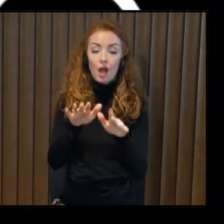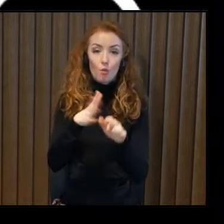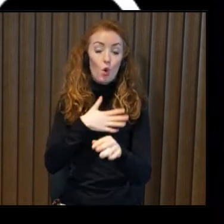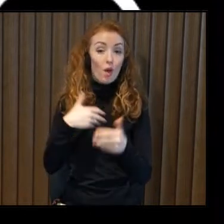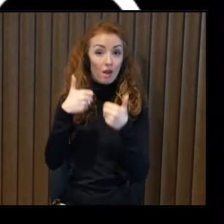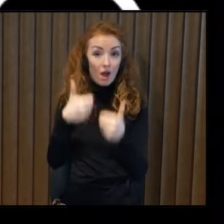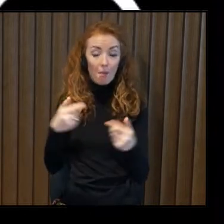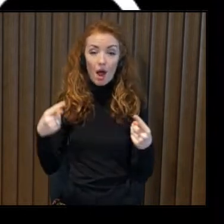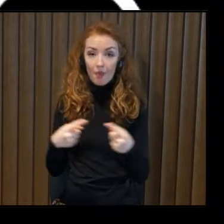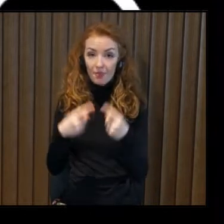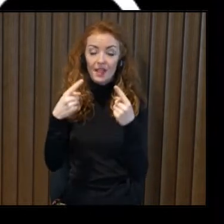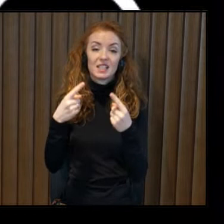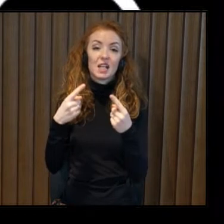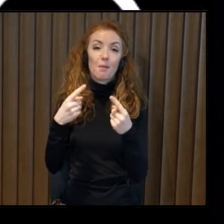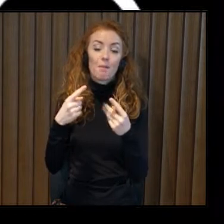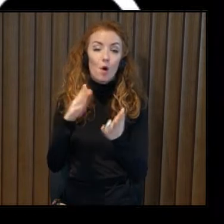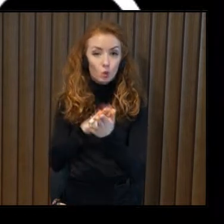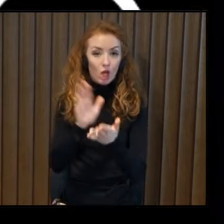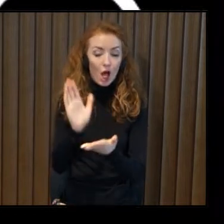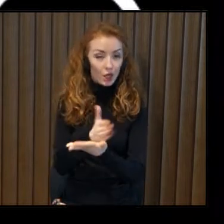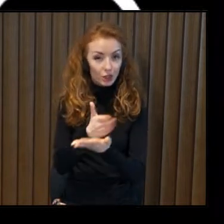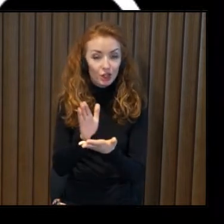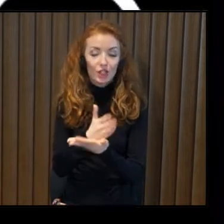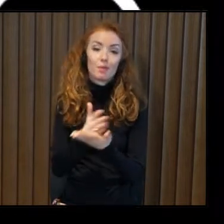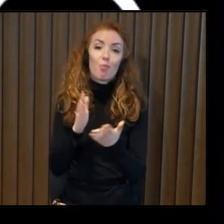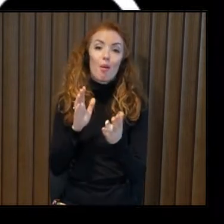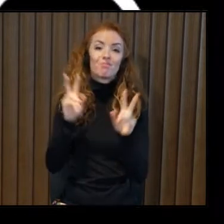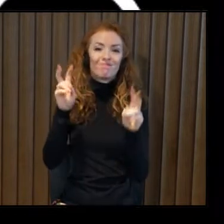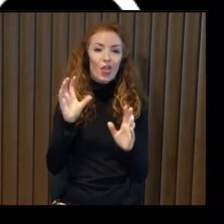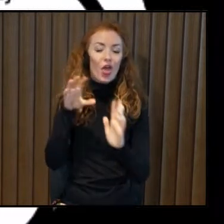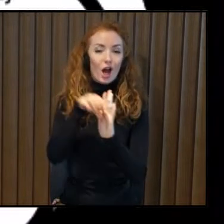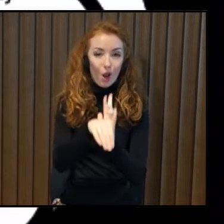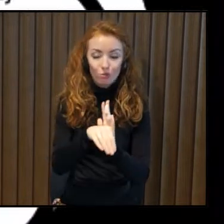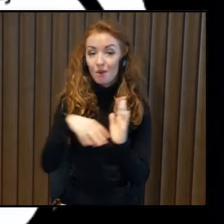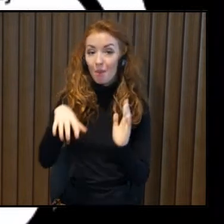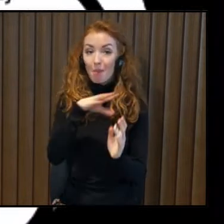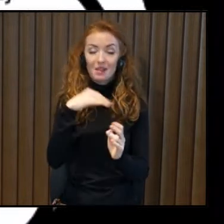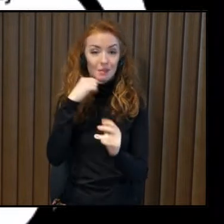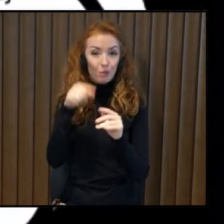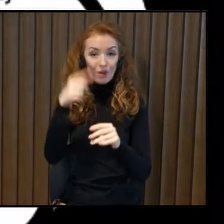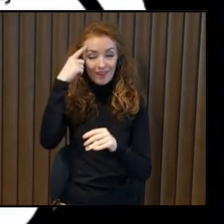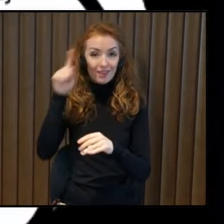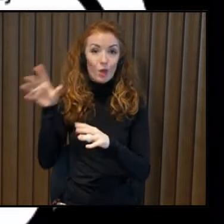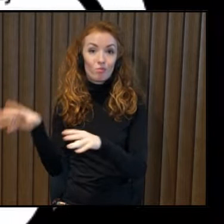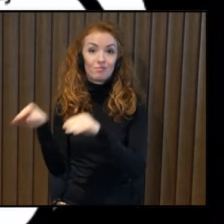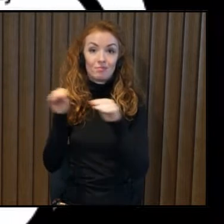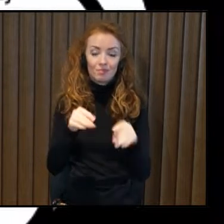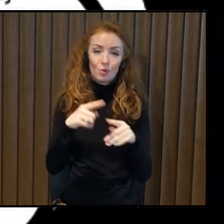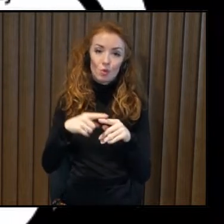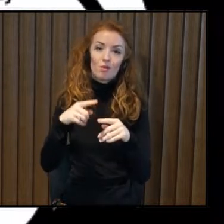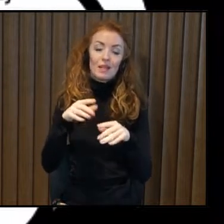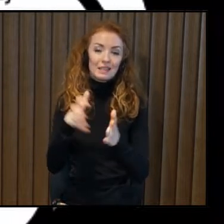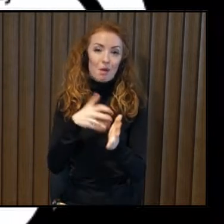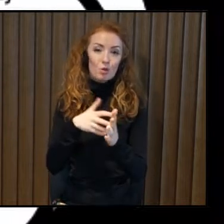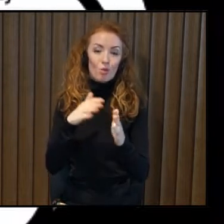4 principles that help us take this idea and put it into practice. And those 4 principles come down to